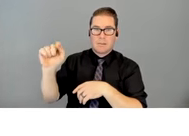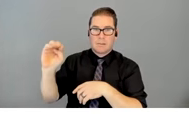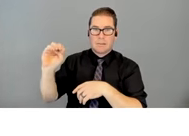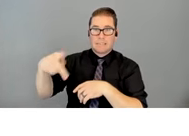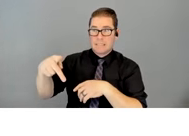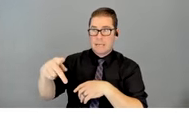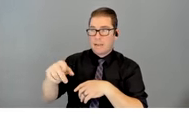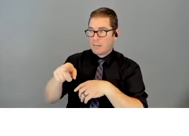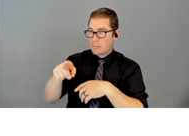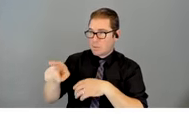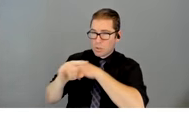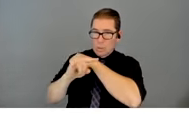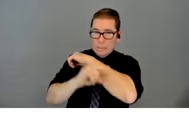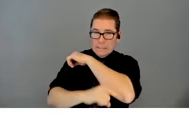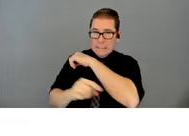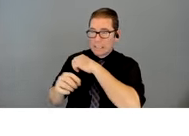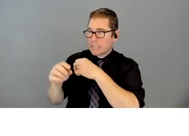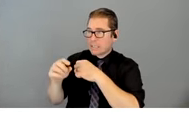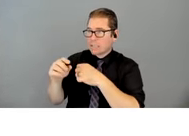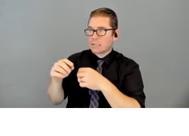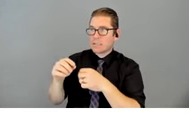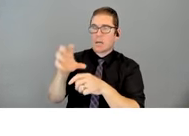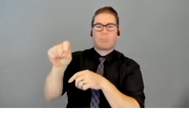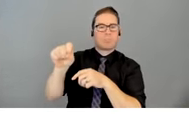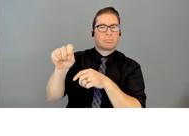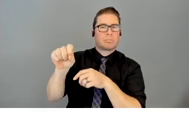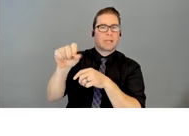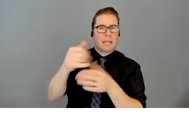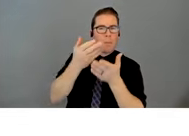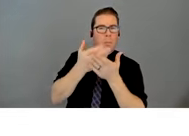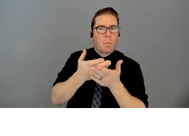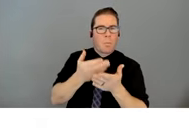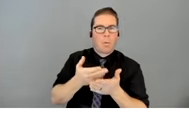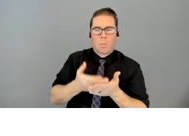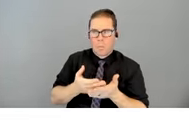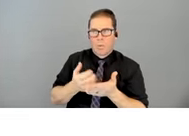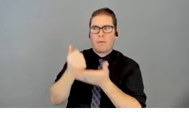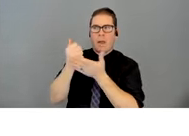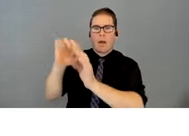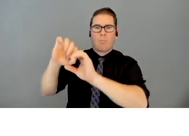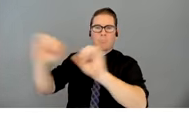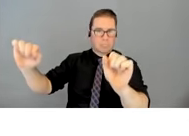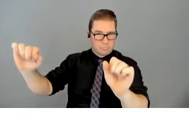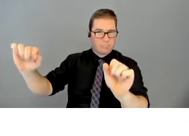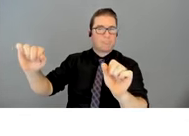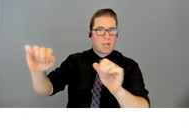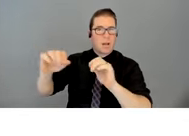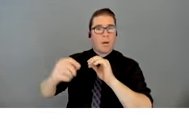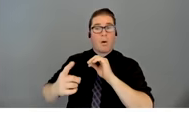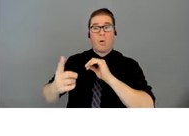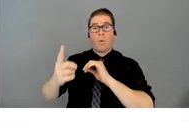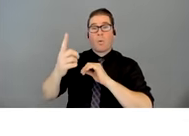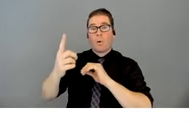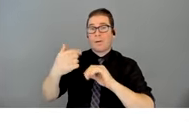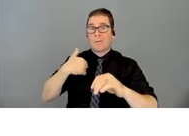support the allegation. I think one thing that we have to remember is that in education, this is not a court of